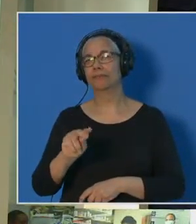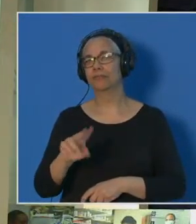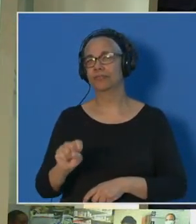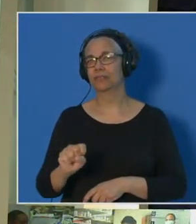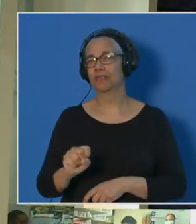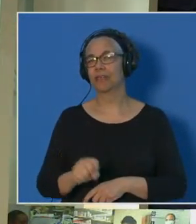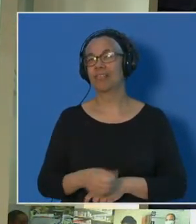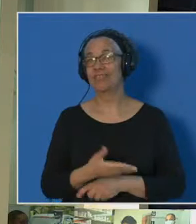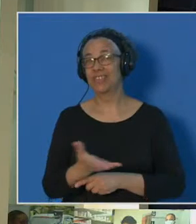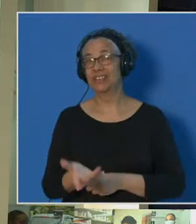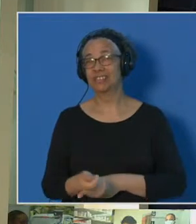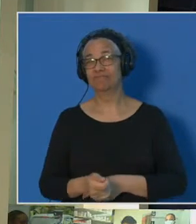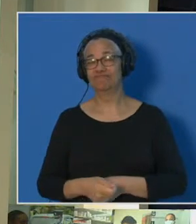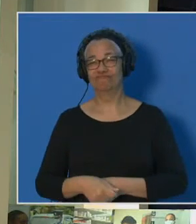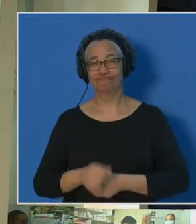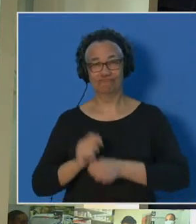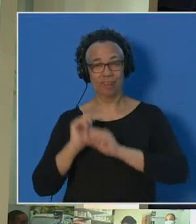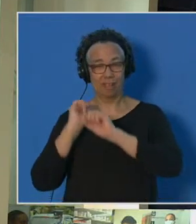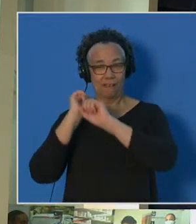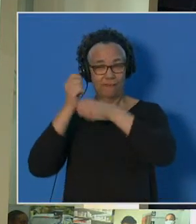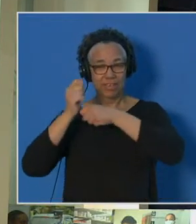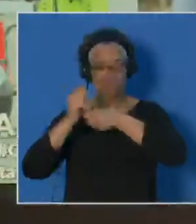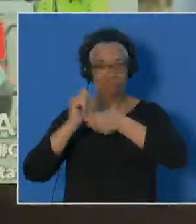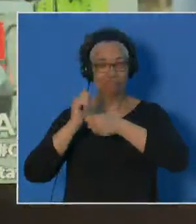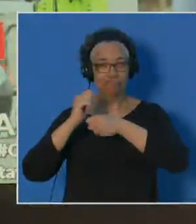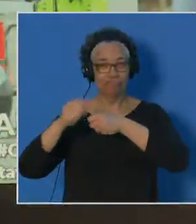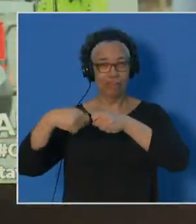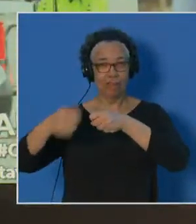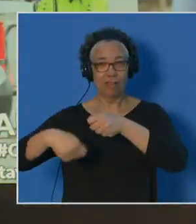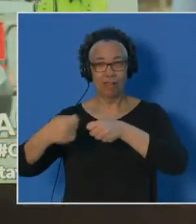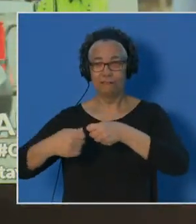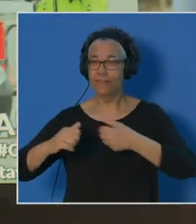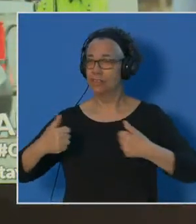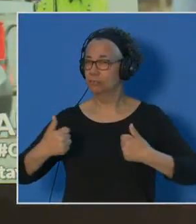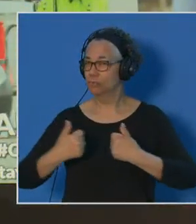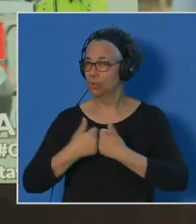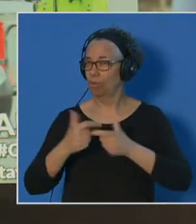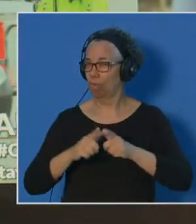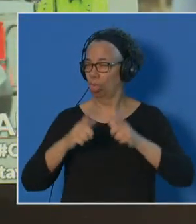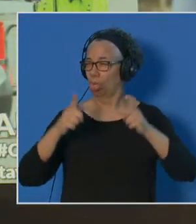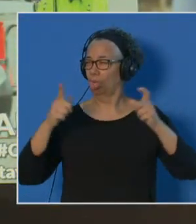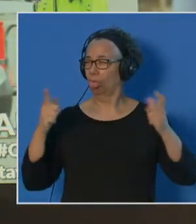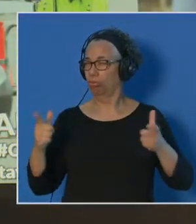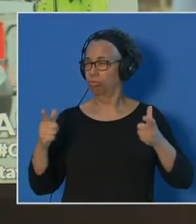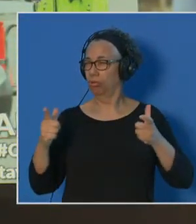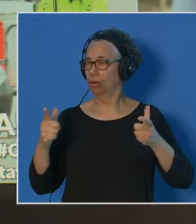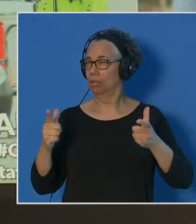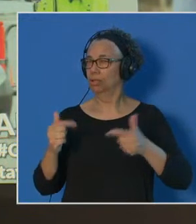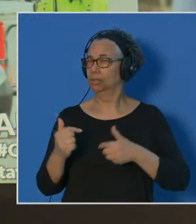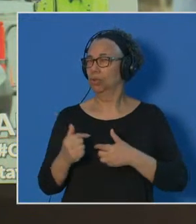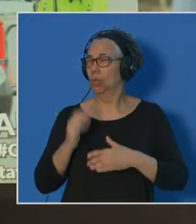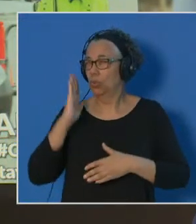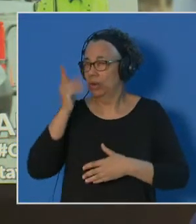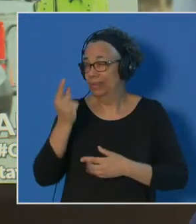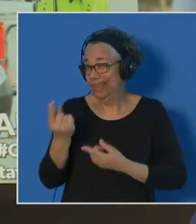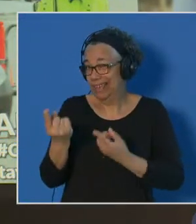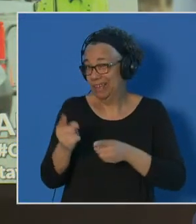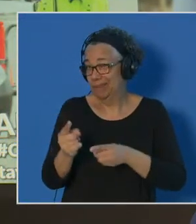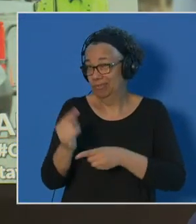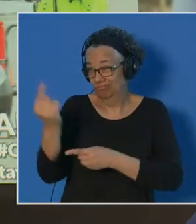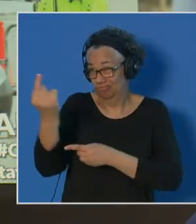in early July. Is this tournament coming to our shores, which is a big tournament for Bermuda? I'm happy